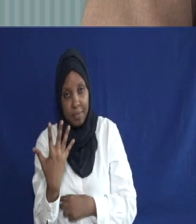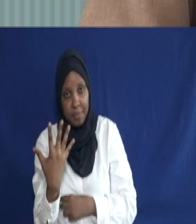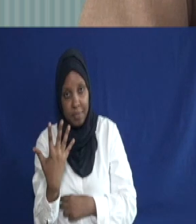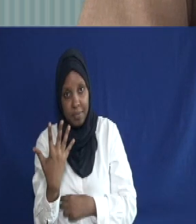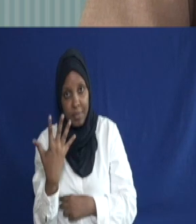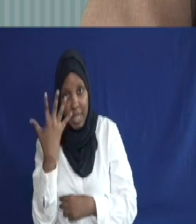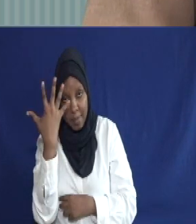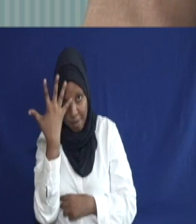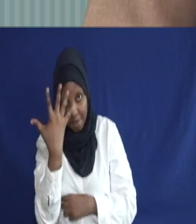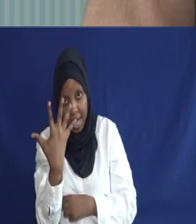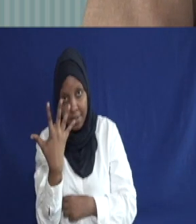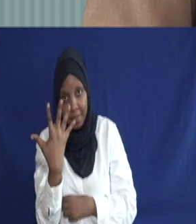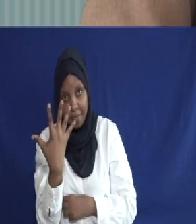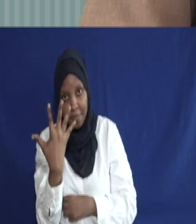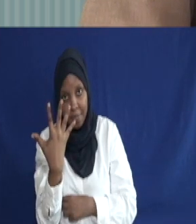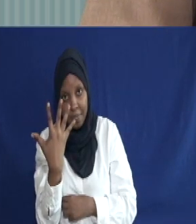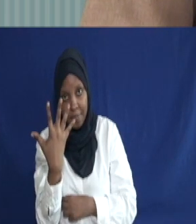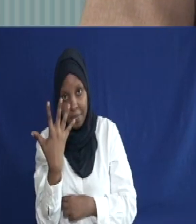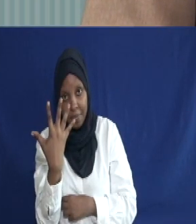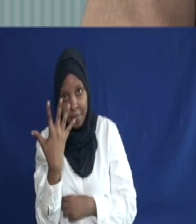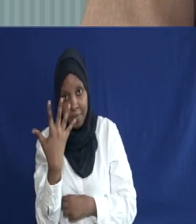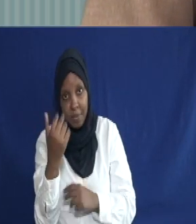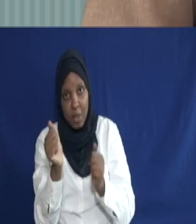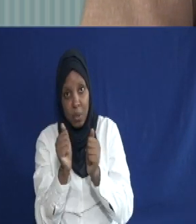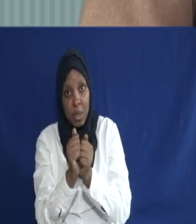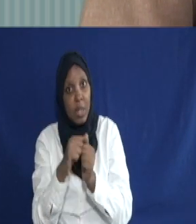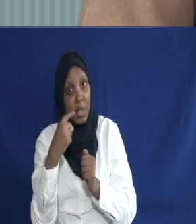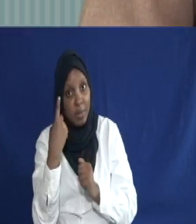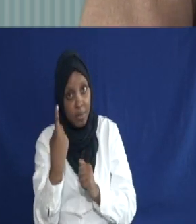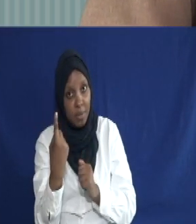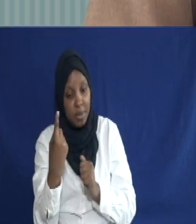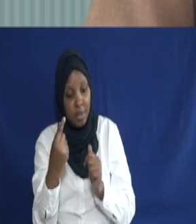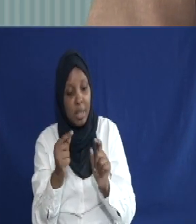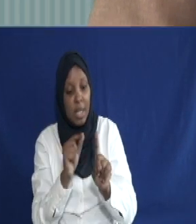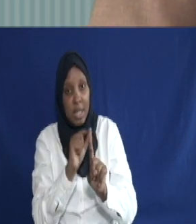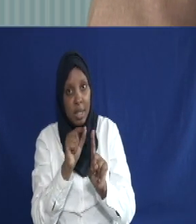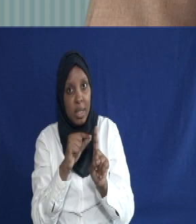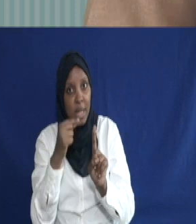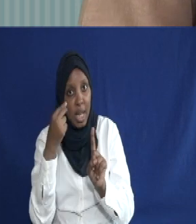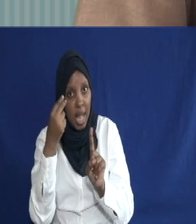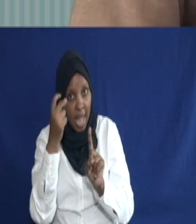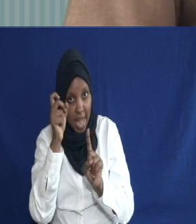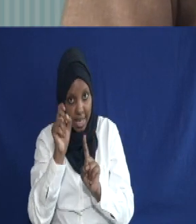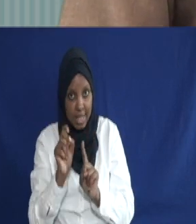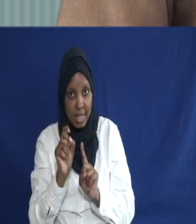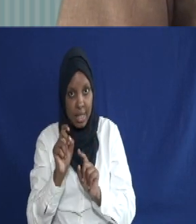121. Number 5, 11 exponent x is equal to